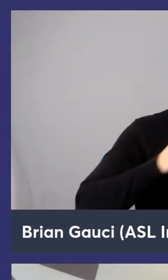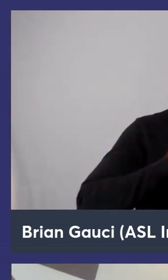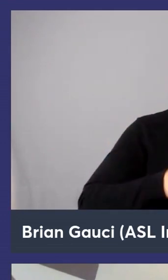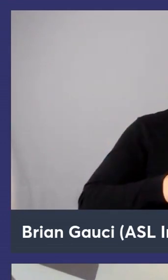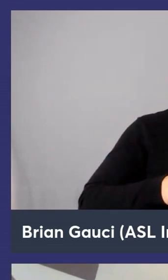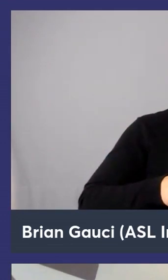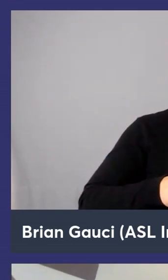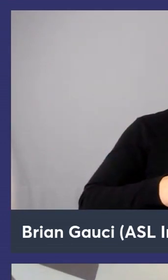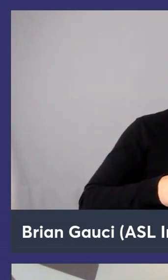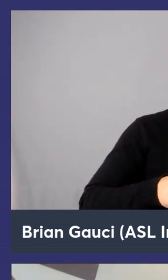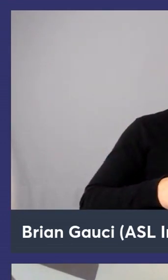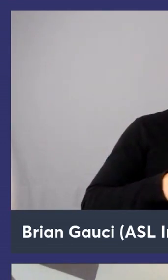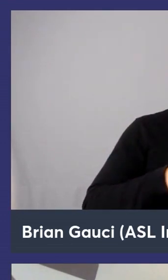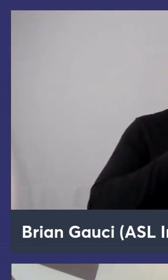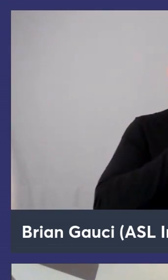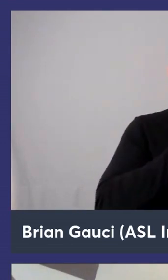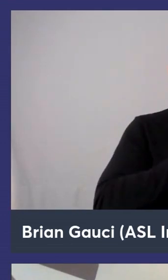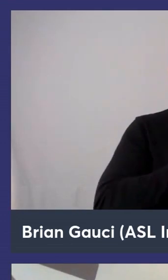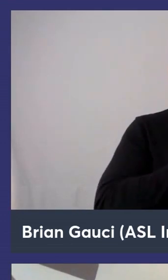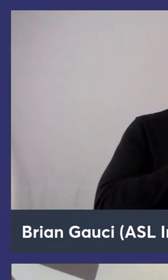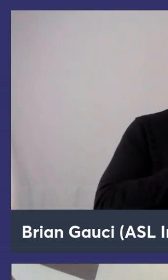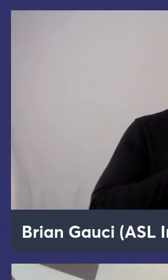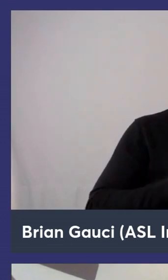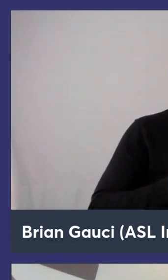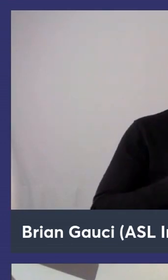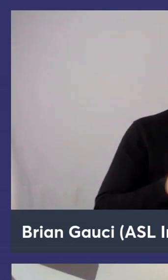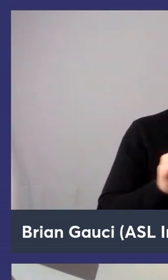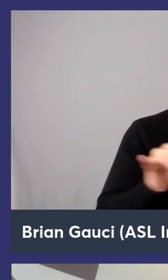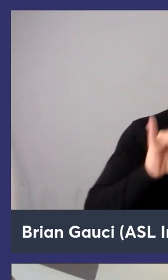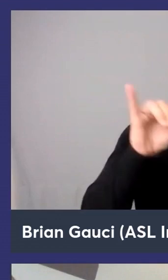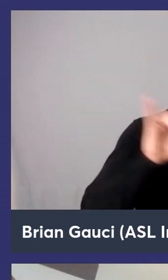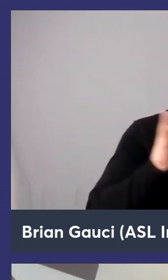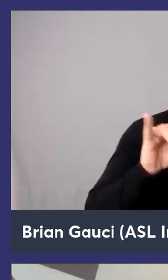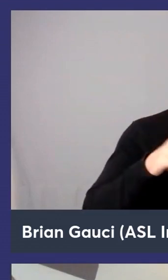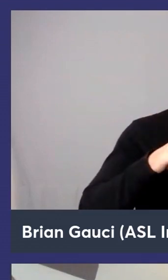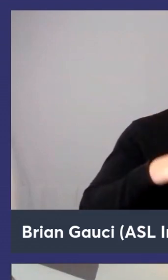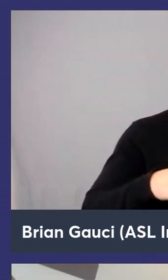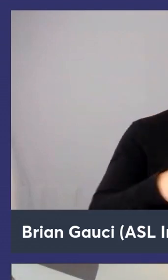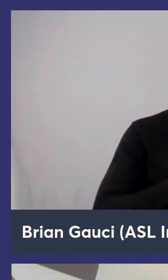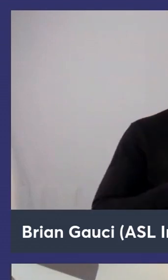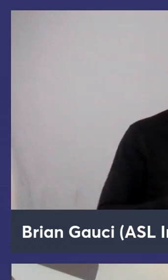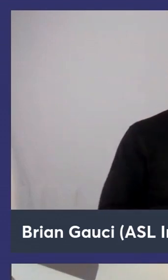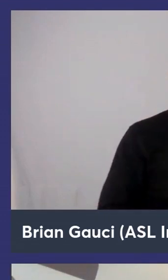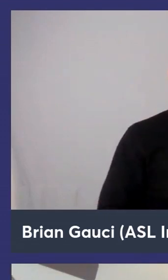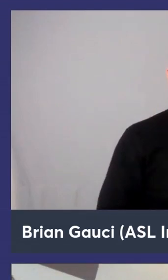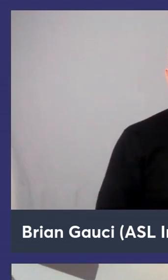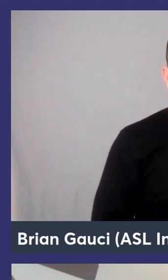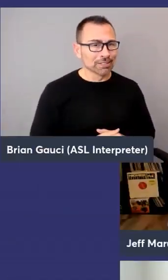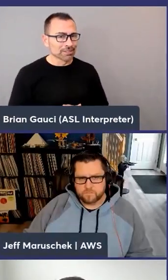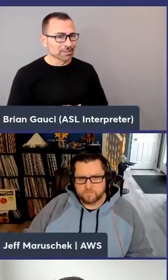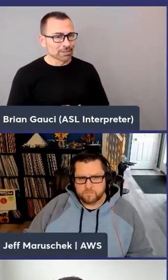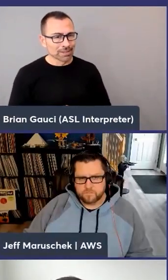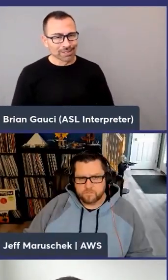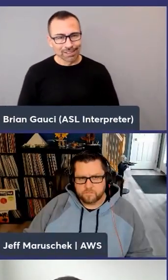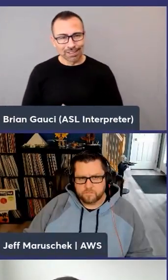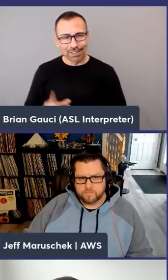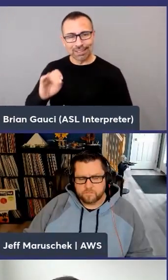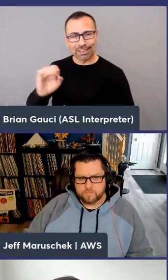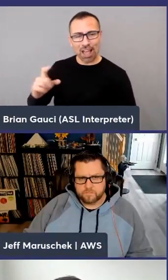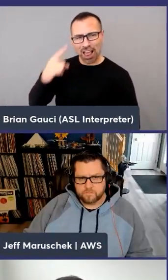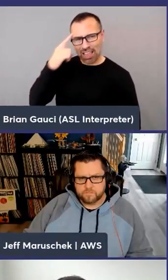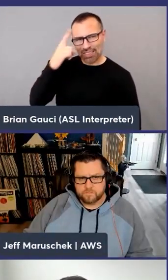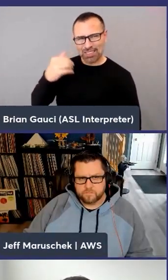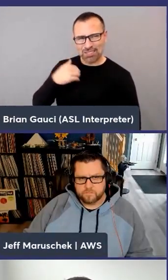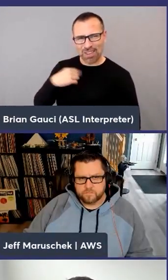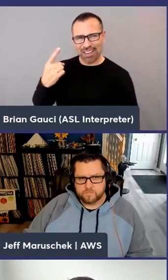help you scale based on the requirements. Okay. And I believe you might have some like visualizations for this, or we have a